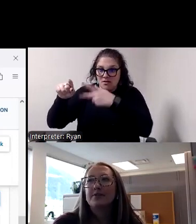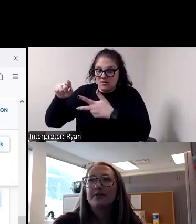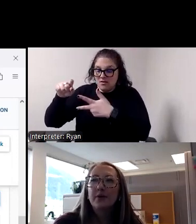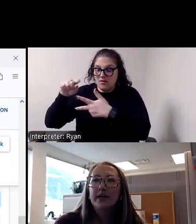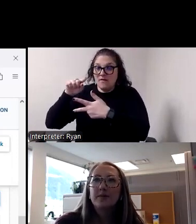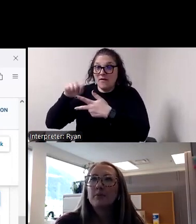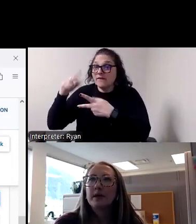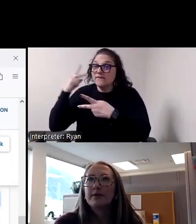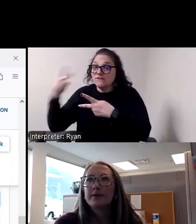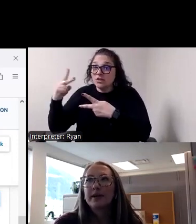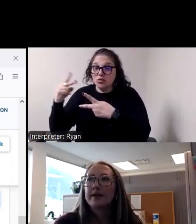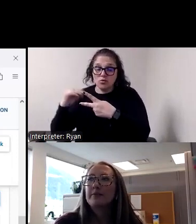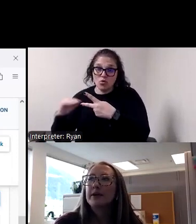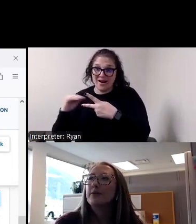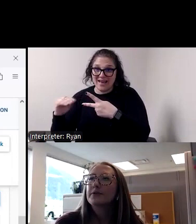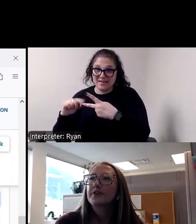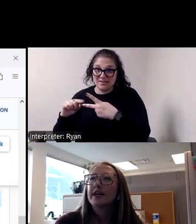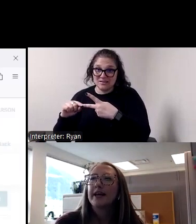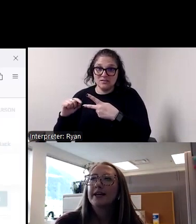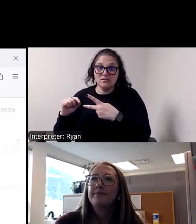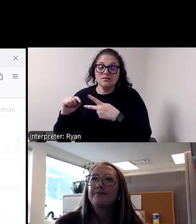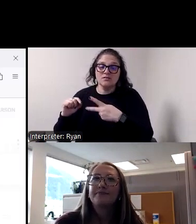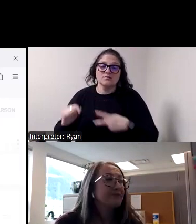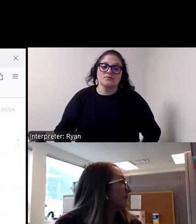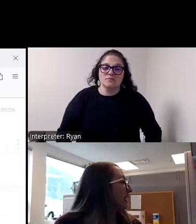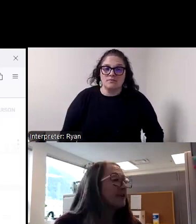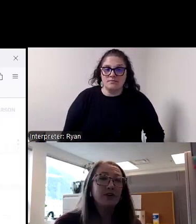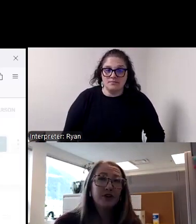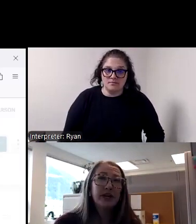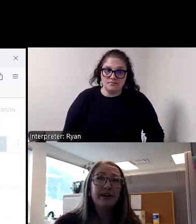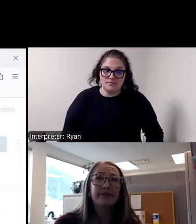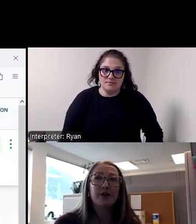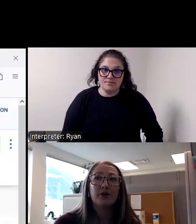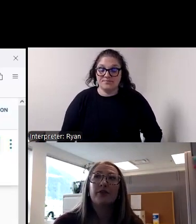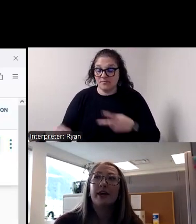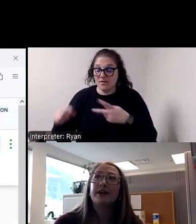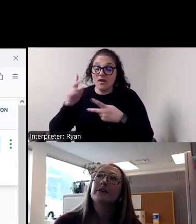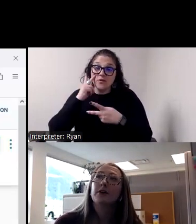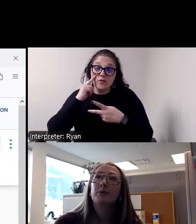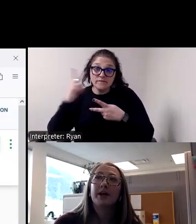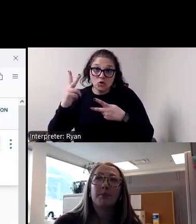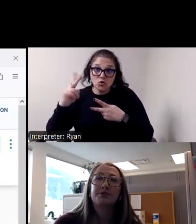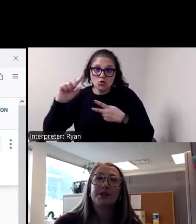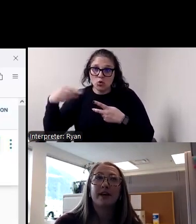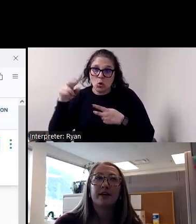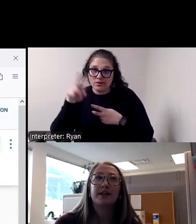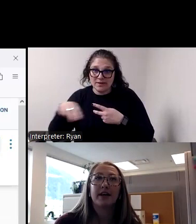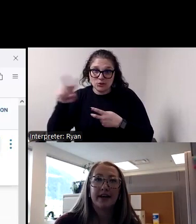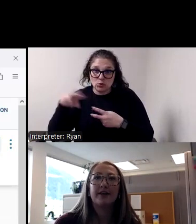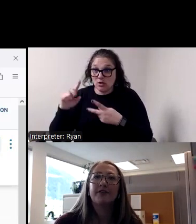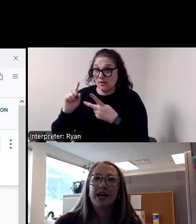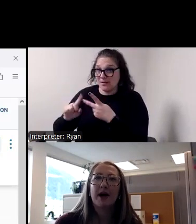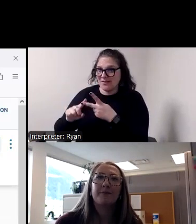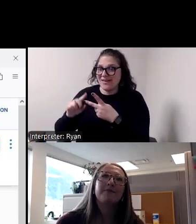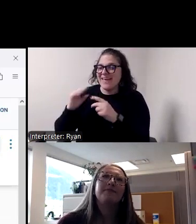edit. So viewing, you won't be able to edit it, but we'll just hit edit. And if you do hit view, then there will be an option in here to